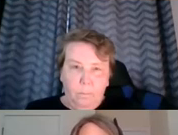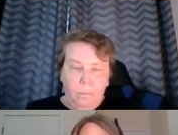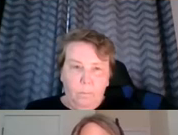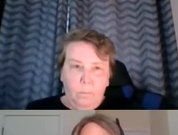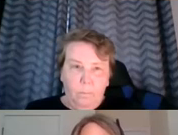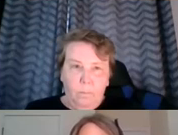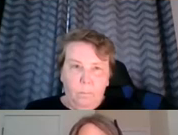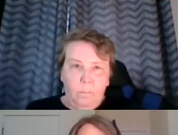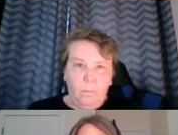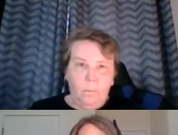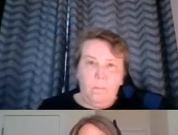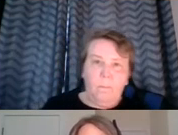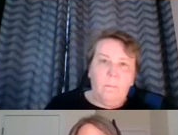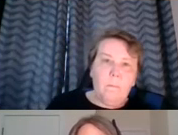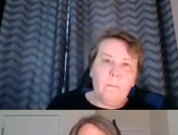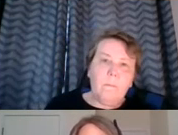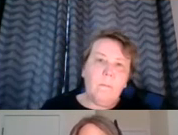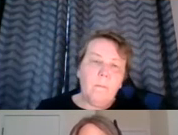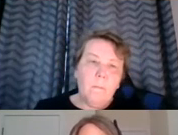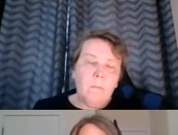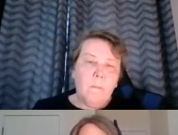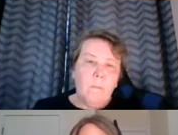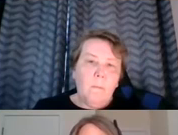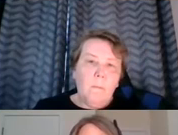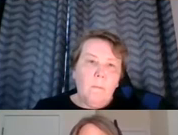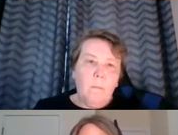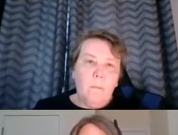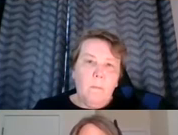you're aware. So when things are not meaningful, like if there's an